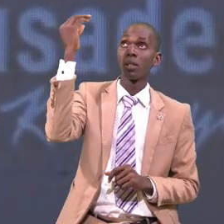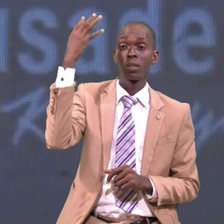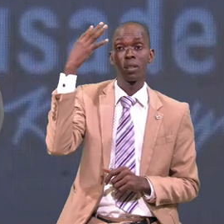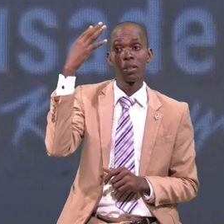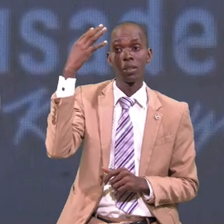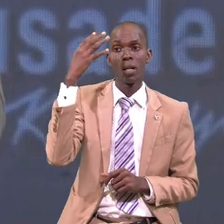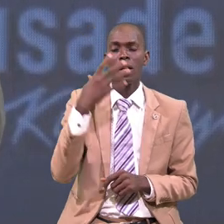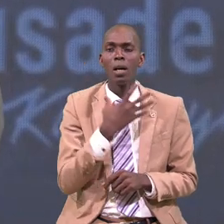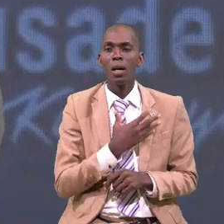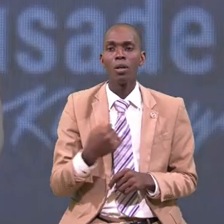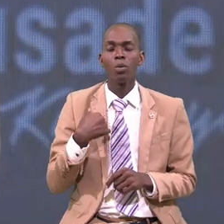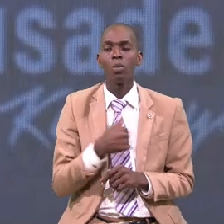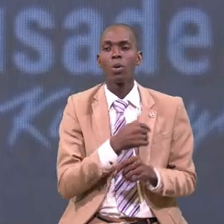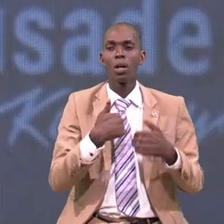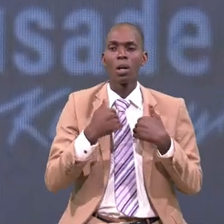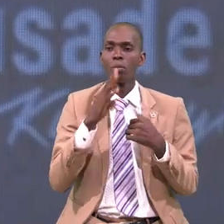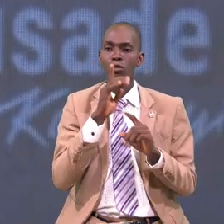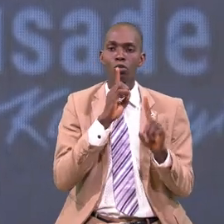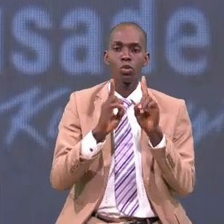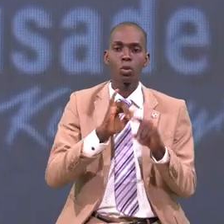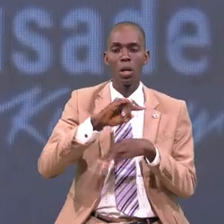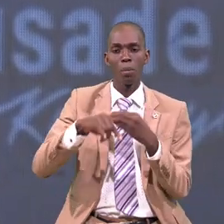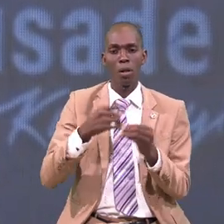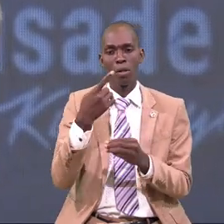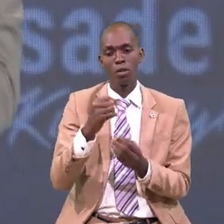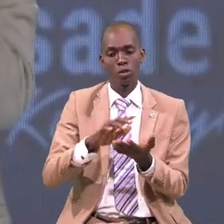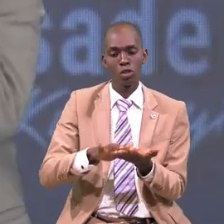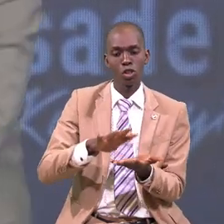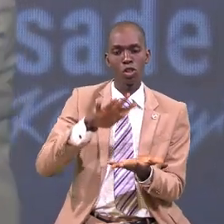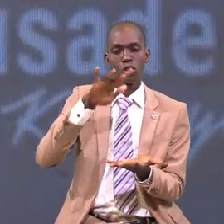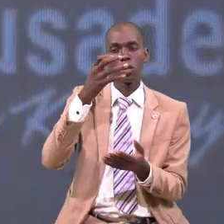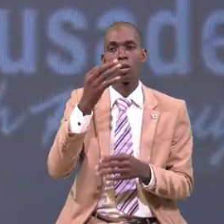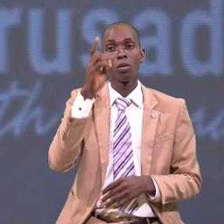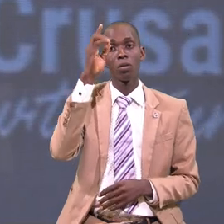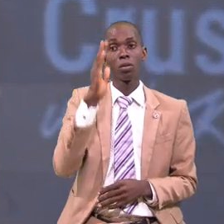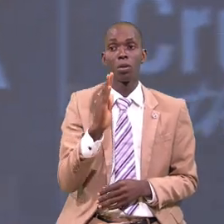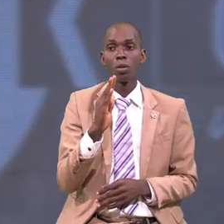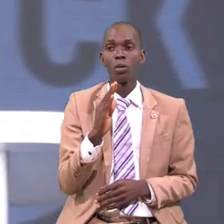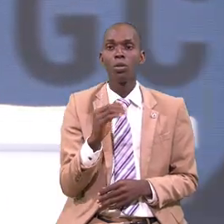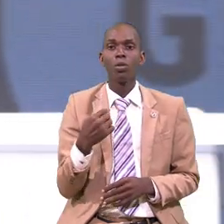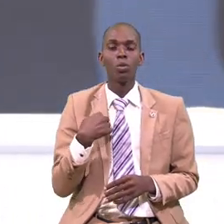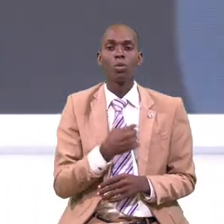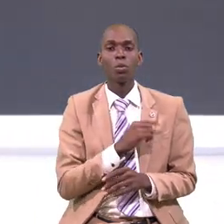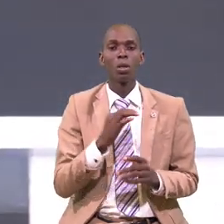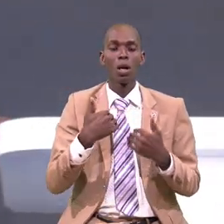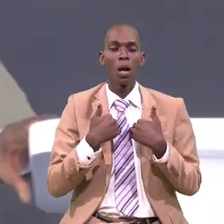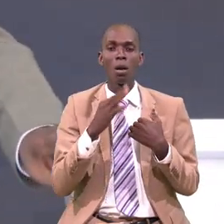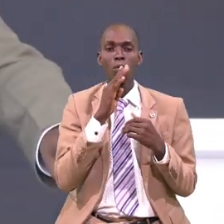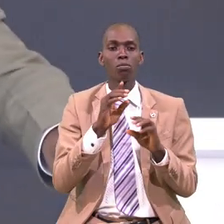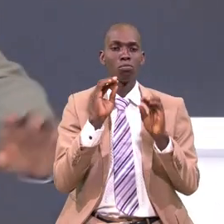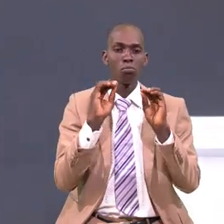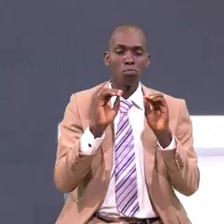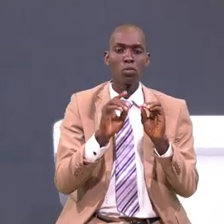And we've been talking about the glory of God. We've been talking about moving from grace